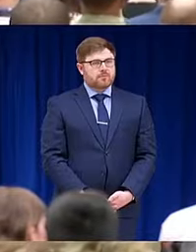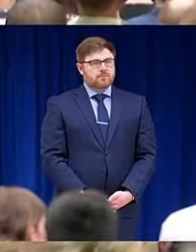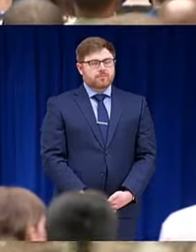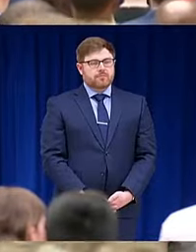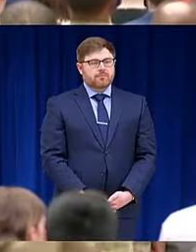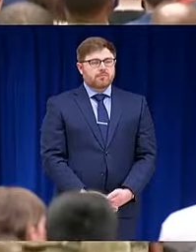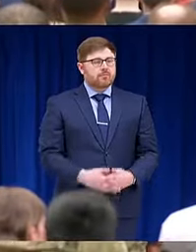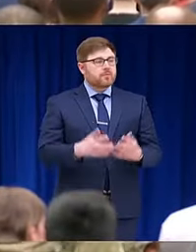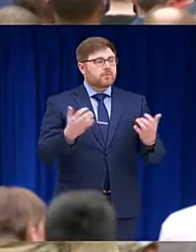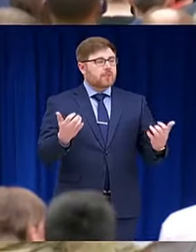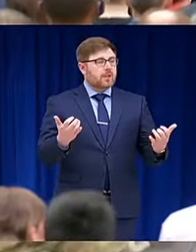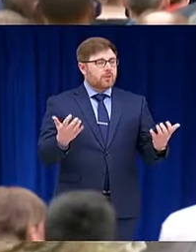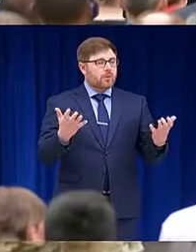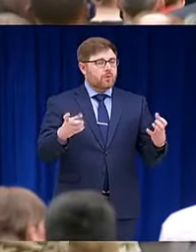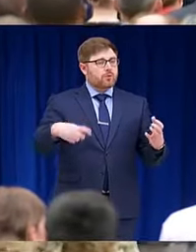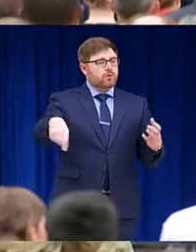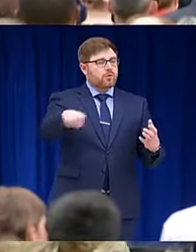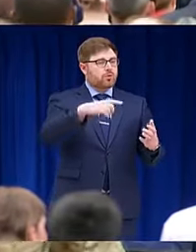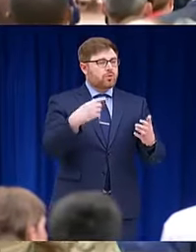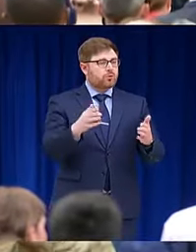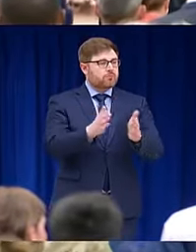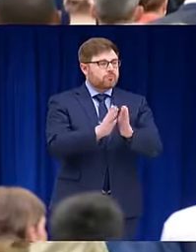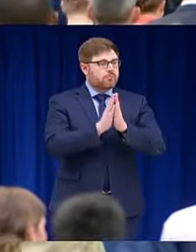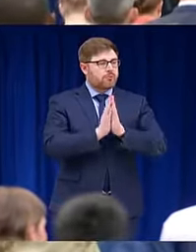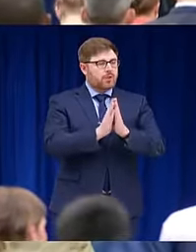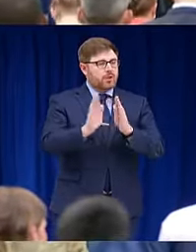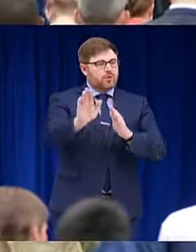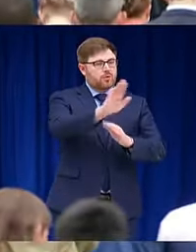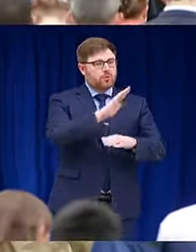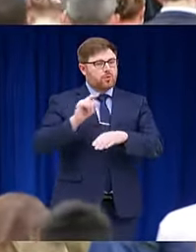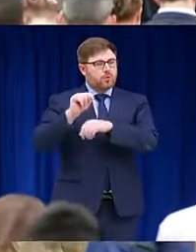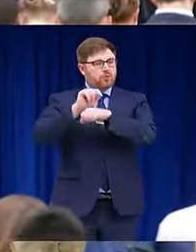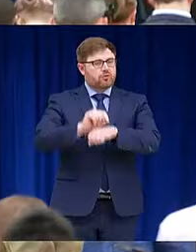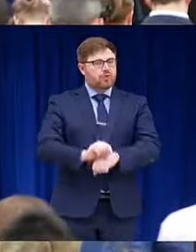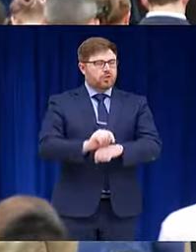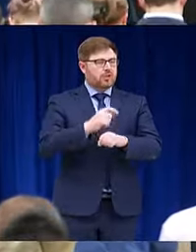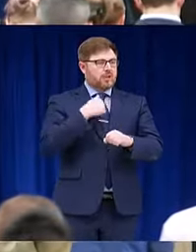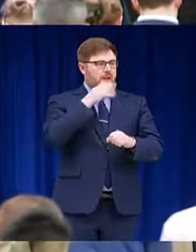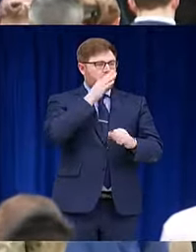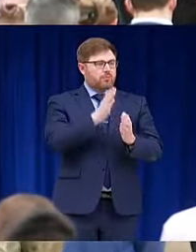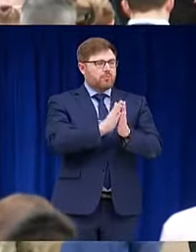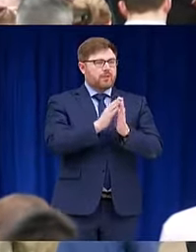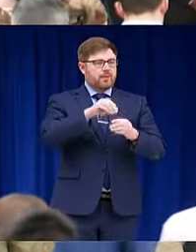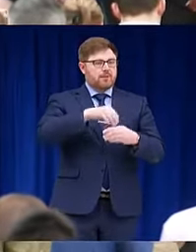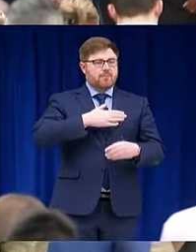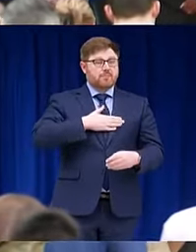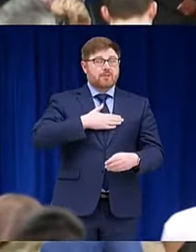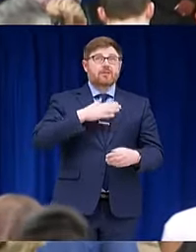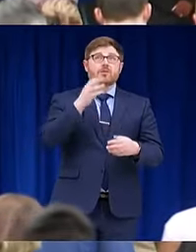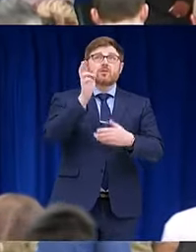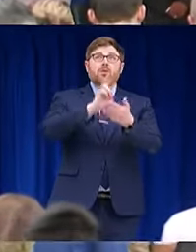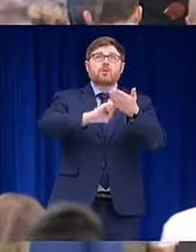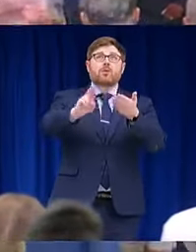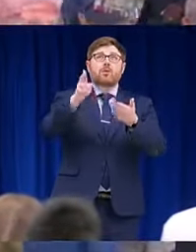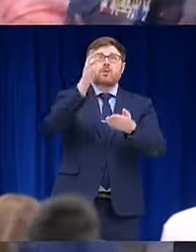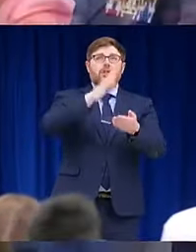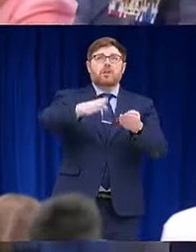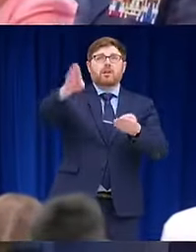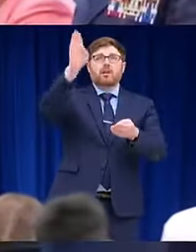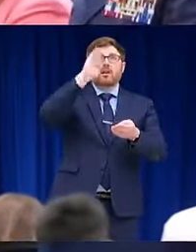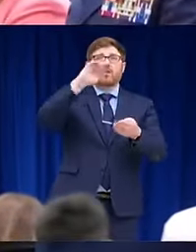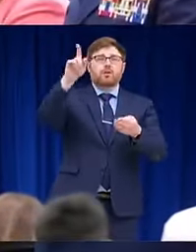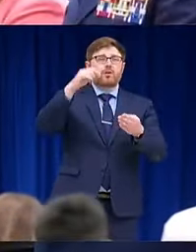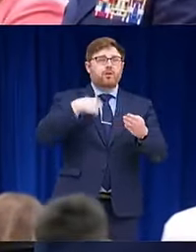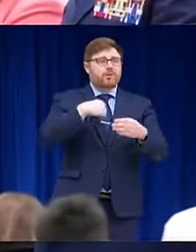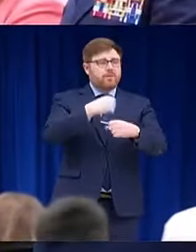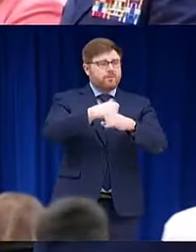I invite you to pray in your tradition as I pray in mine. Holy God, you have woven a beautiful